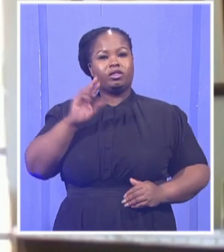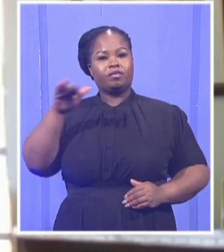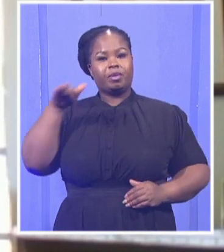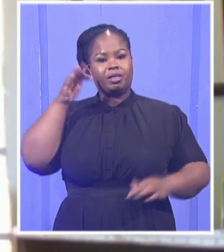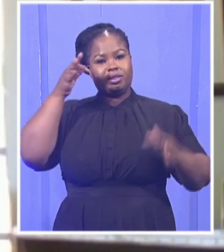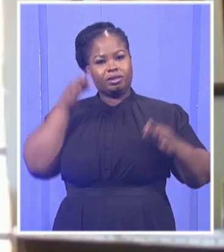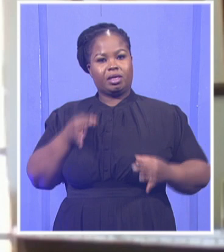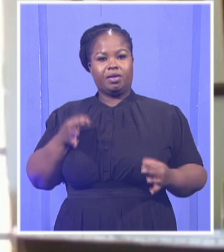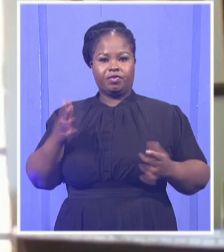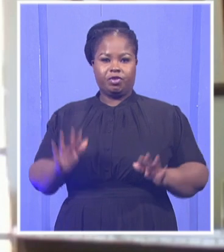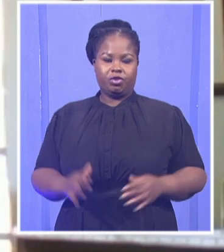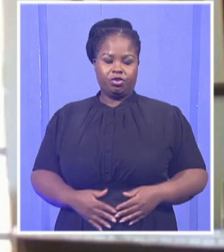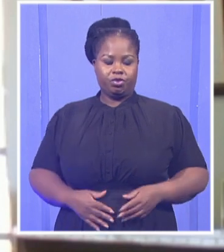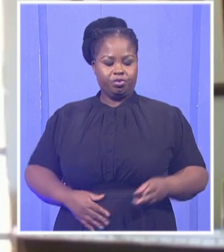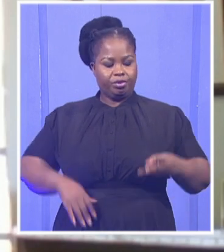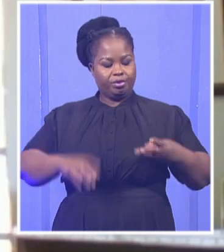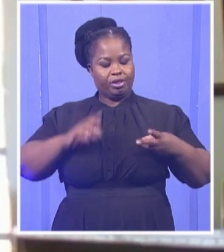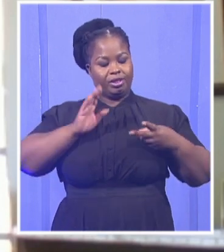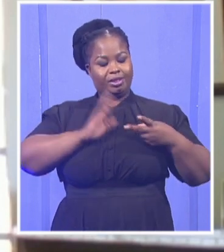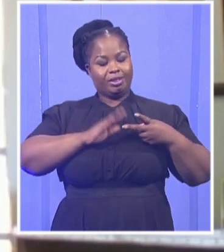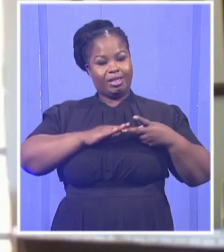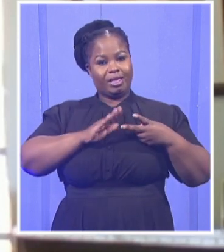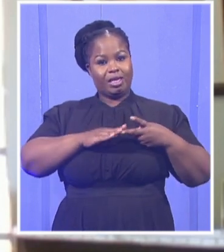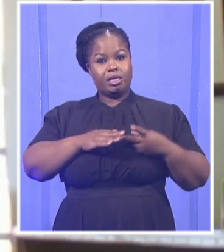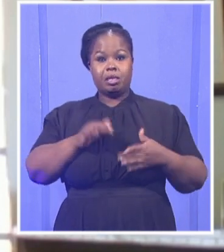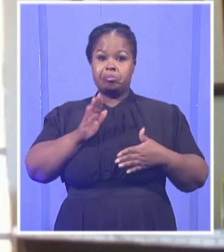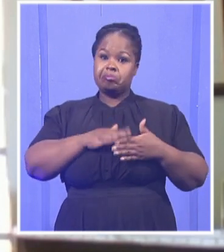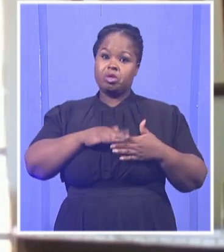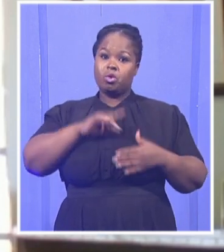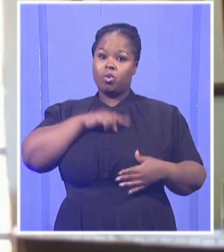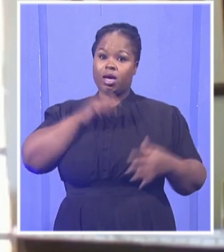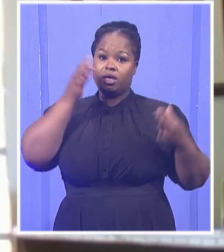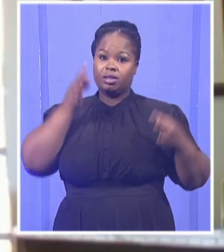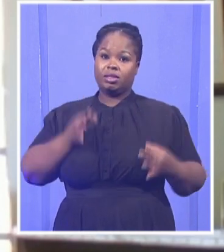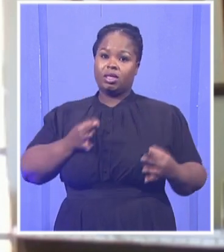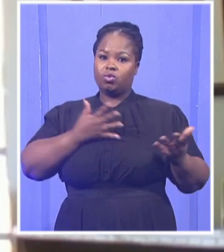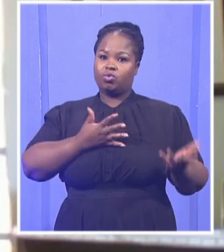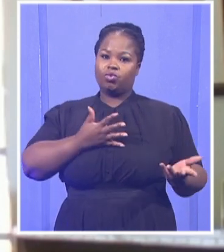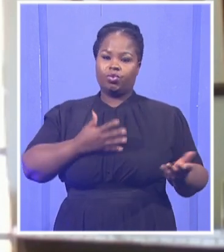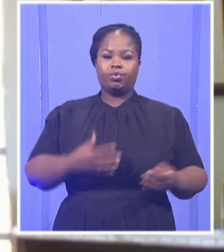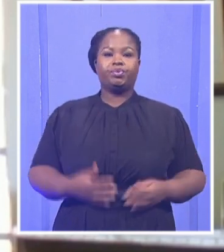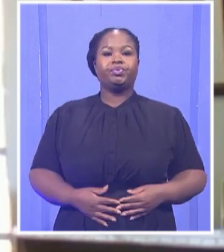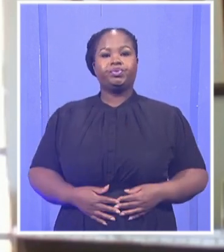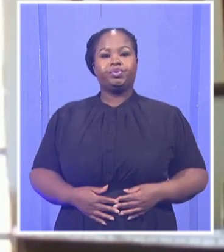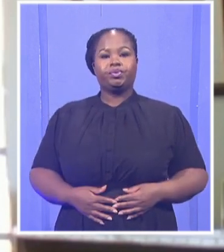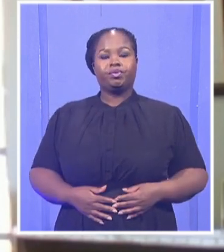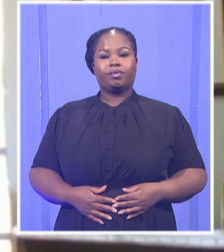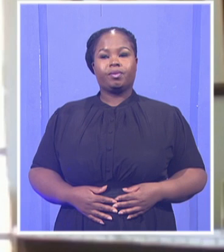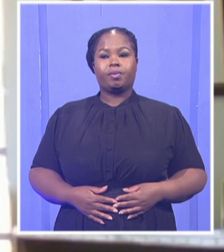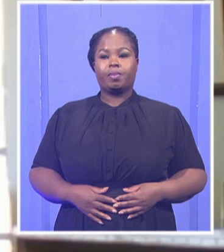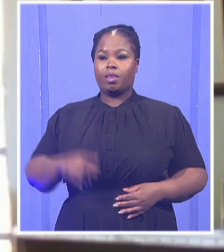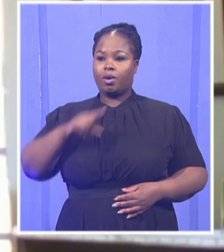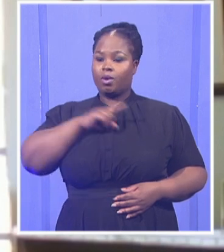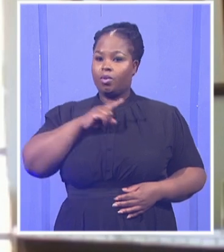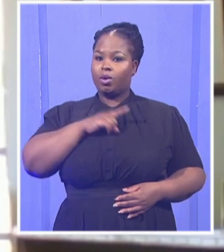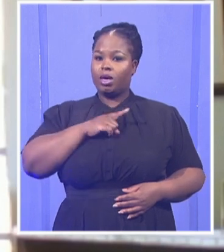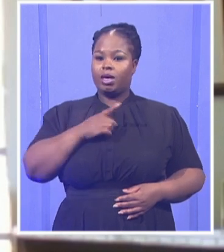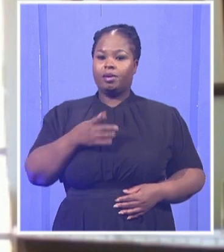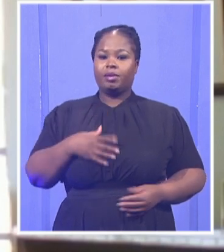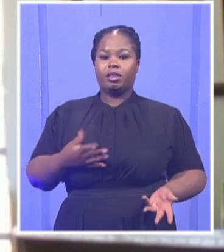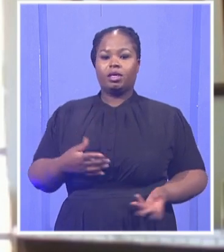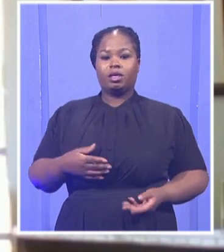decision. And the second factor that must have weighed on the Reserve Bank is the fact that the Bureau for